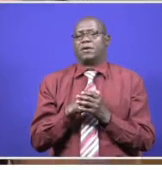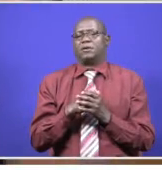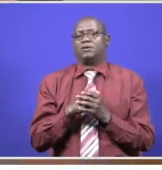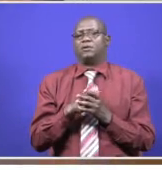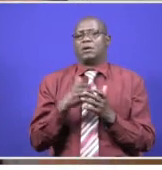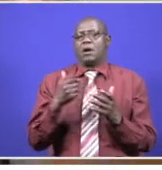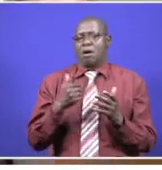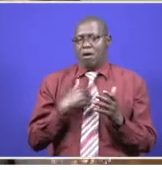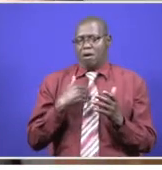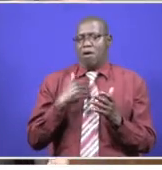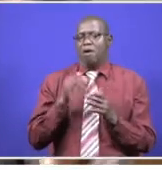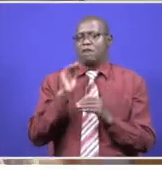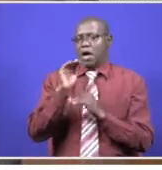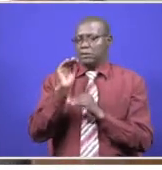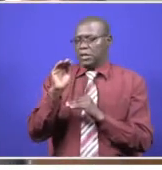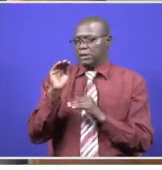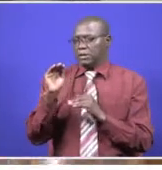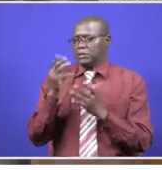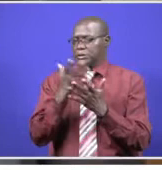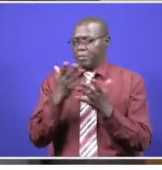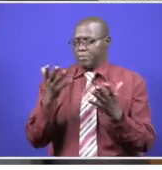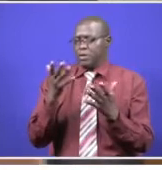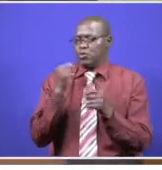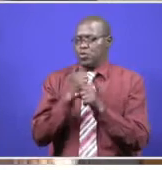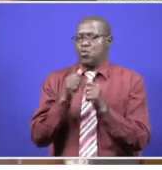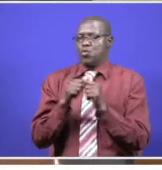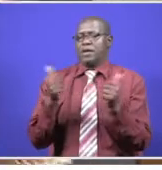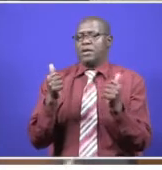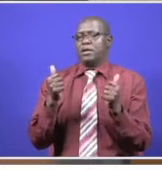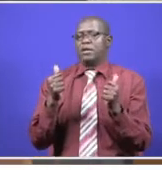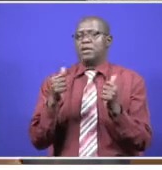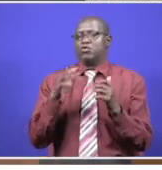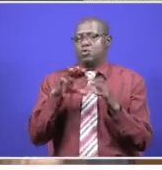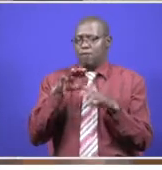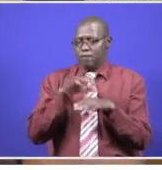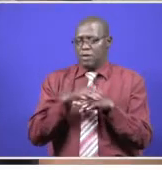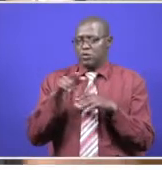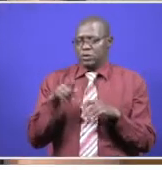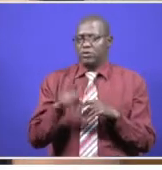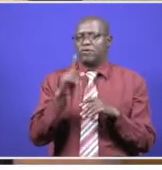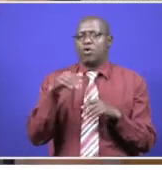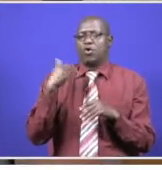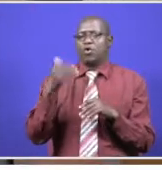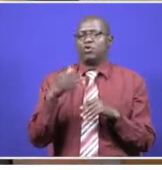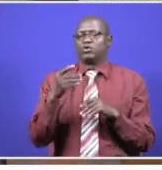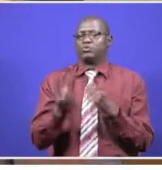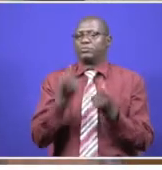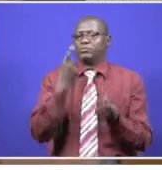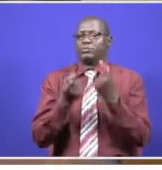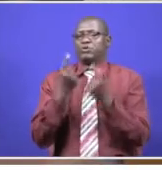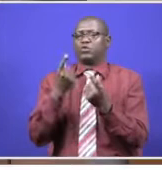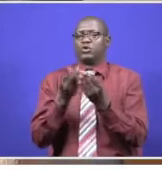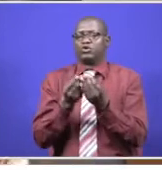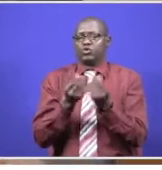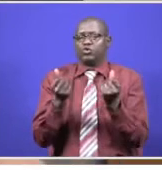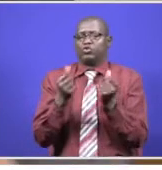sought after for a particular thing that you do very well, when you find yourself always coming up with solutions to a